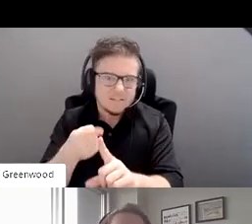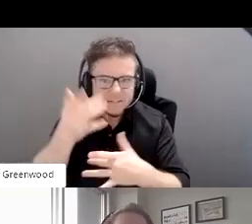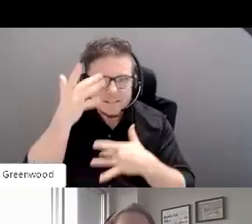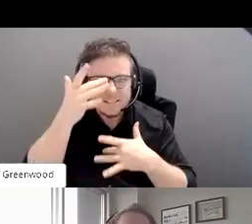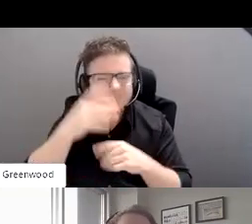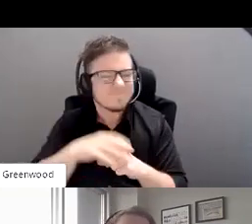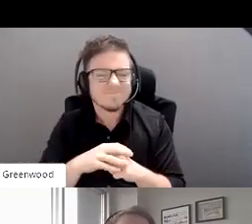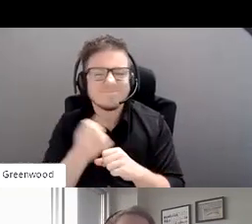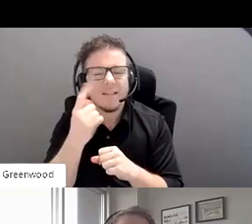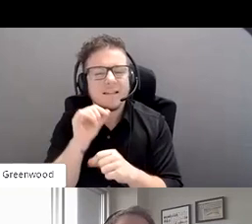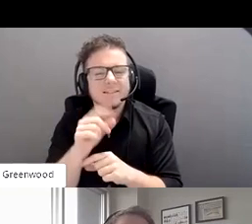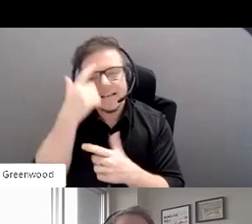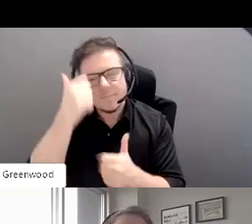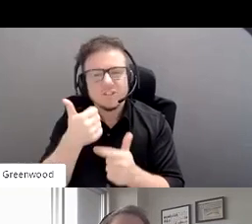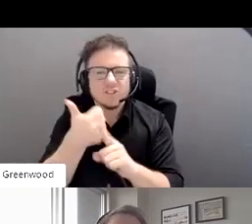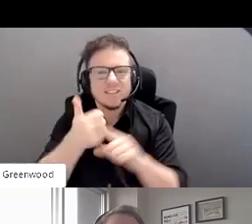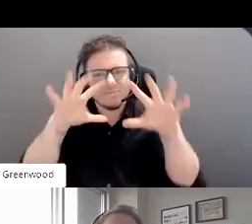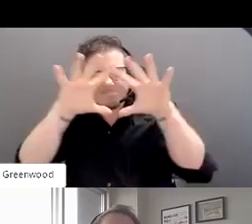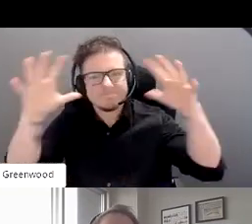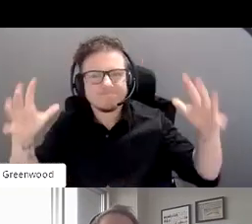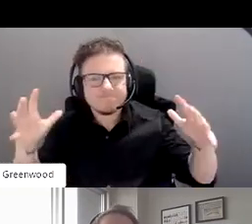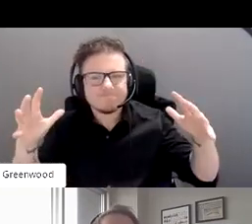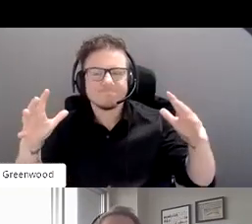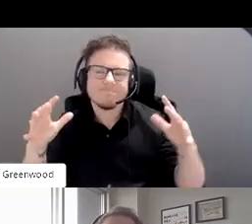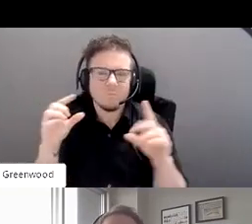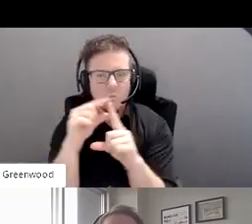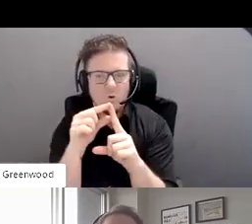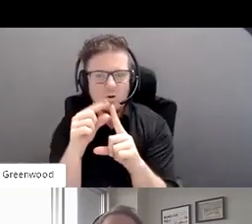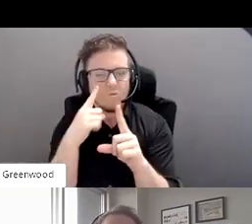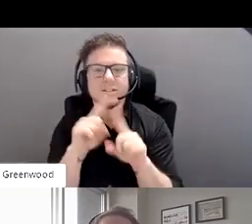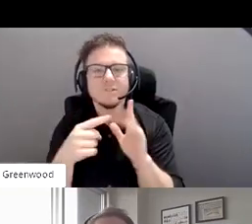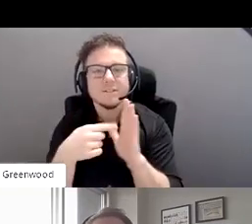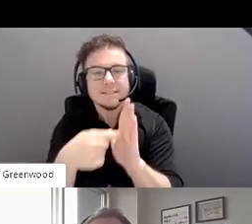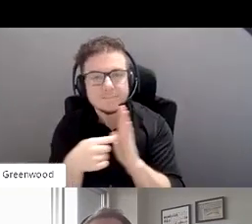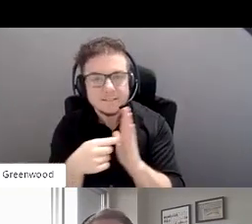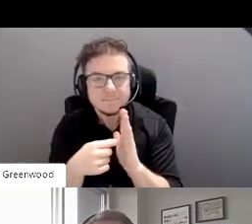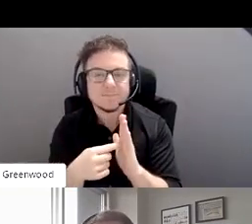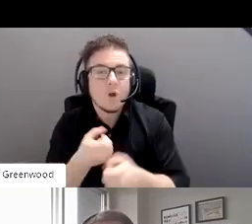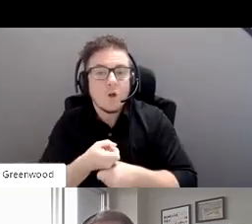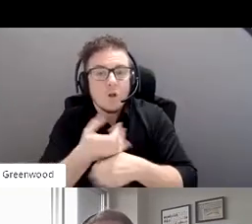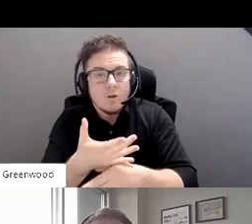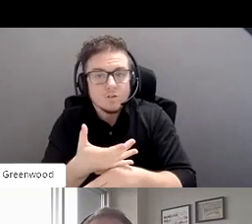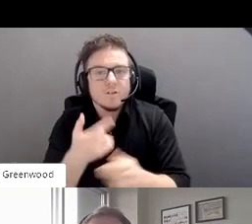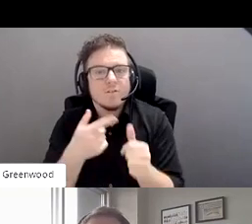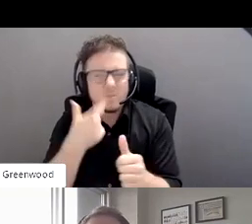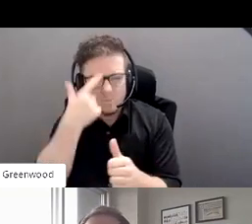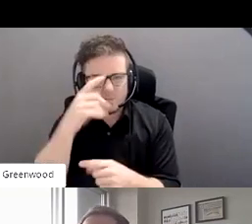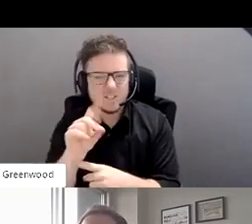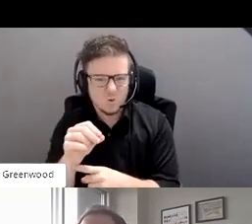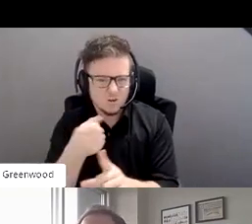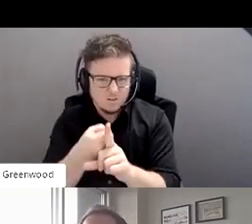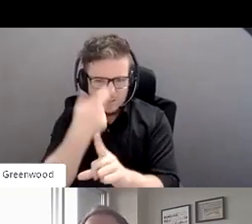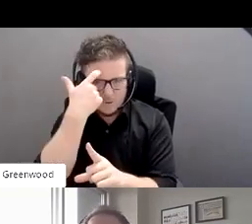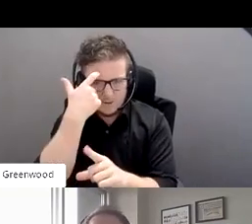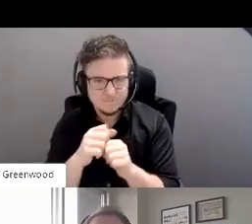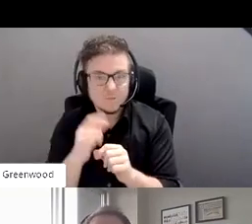rather it's an umbrella term for a set of symptoms that are caused by disorders affecting the brain. So as you can see on the